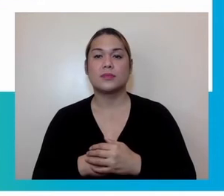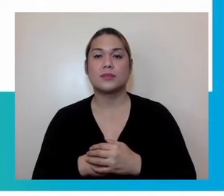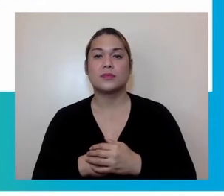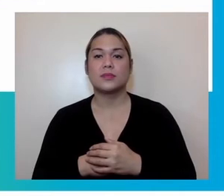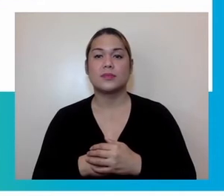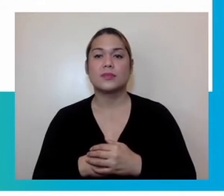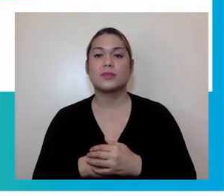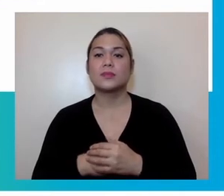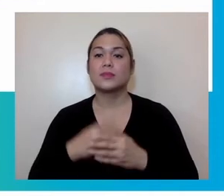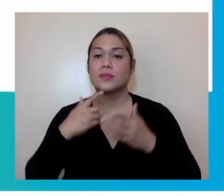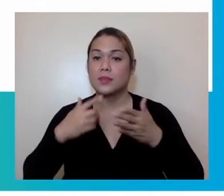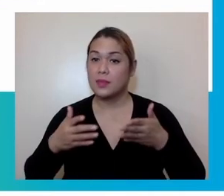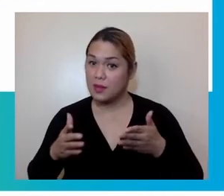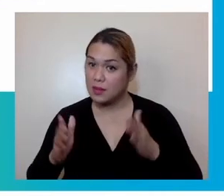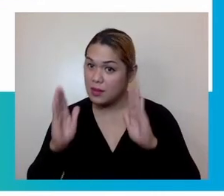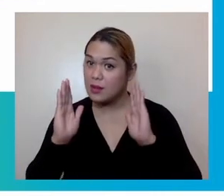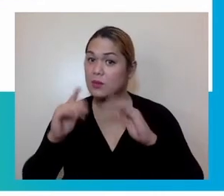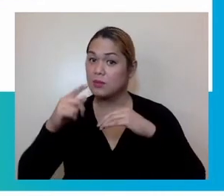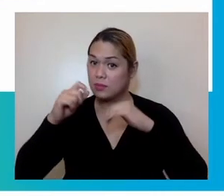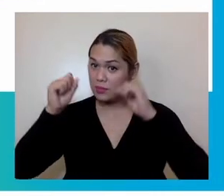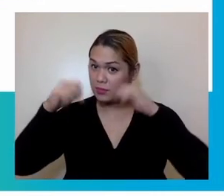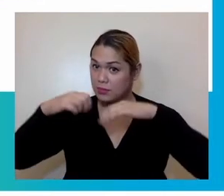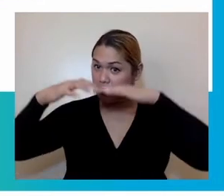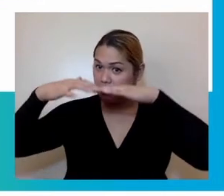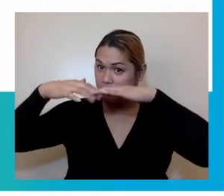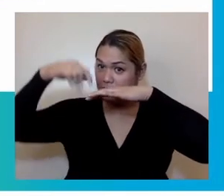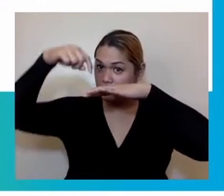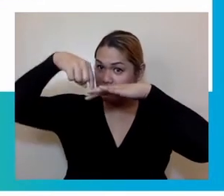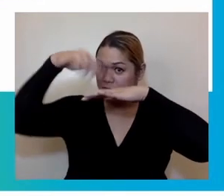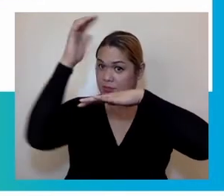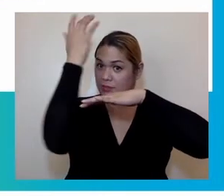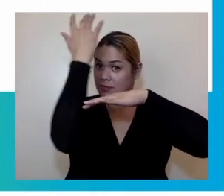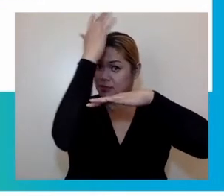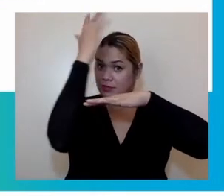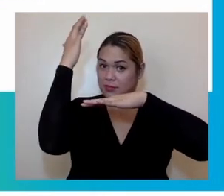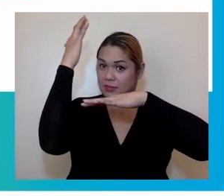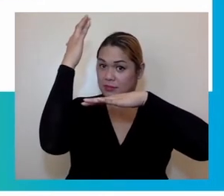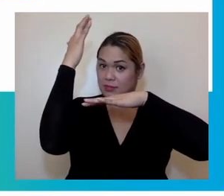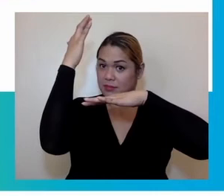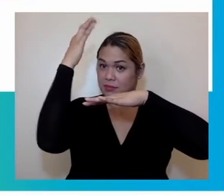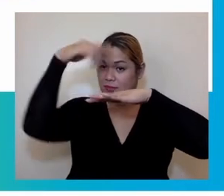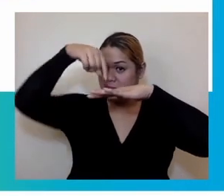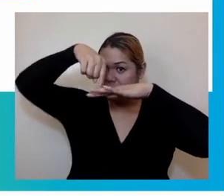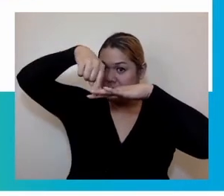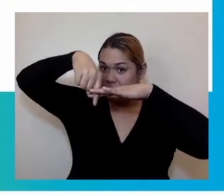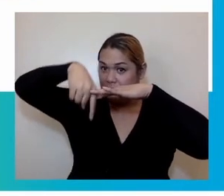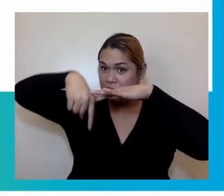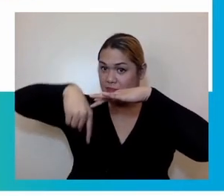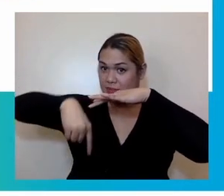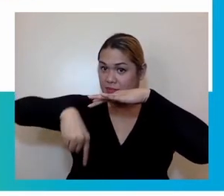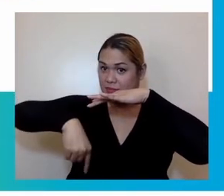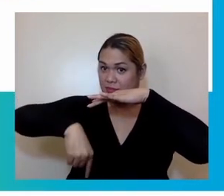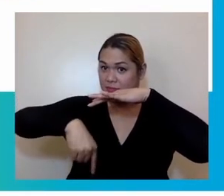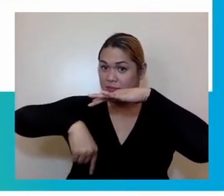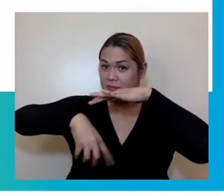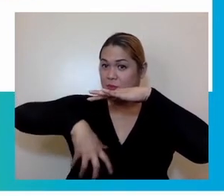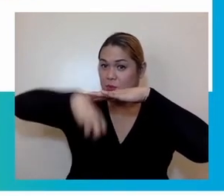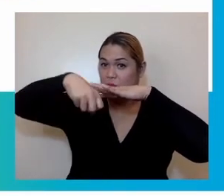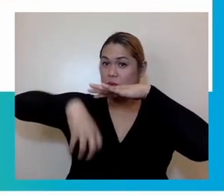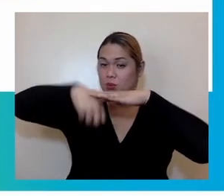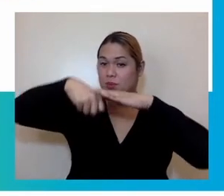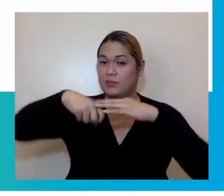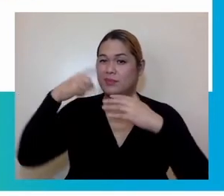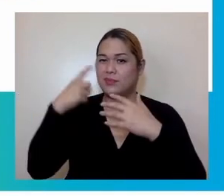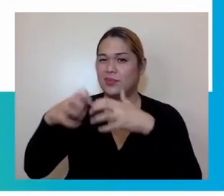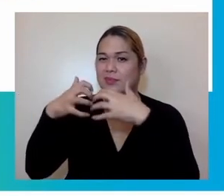protected area, when as before it is forbidden. Considering 80% of Indonesian